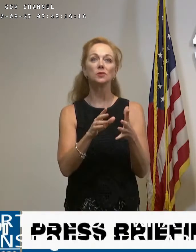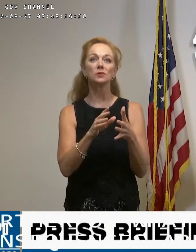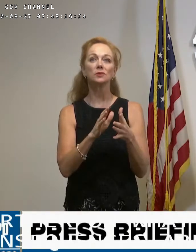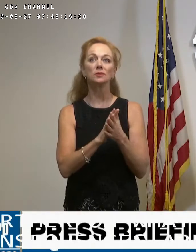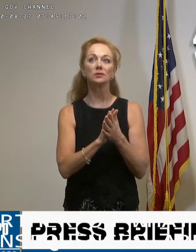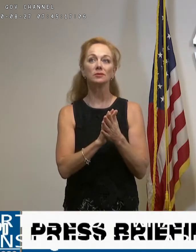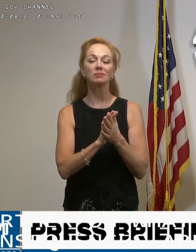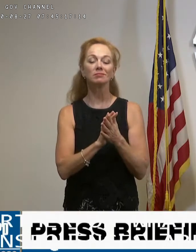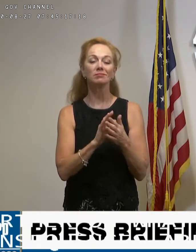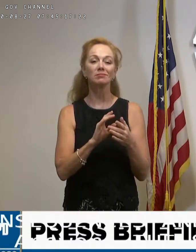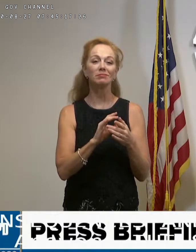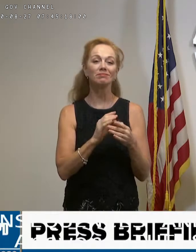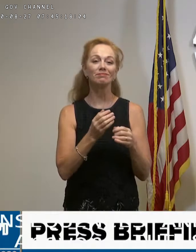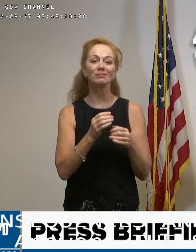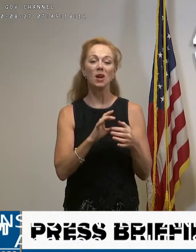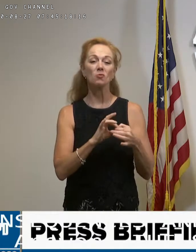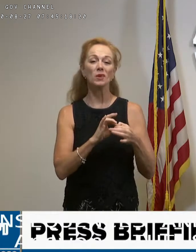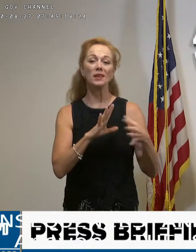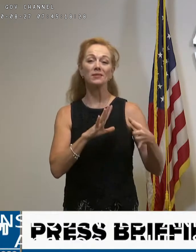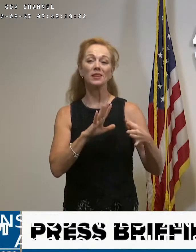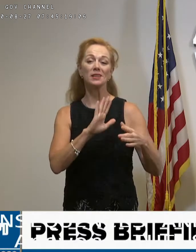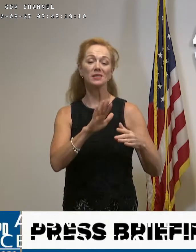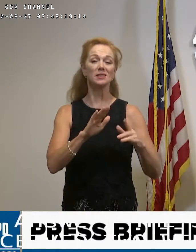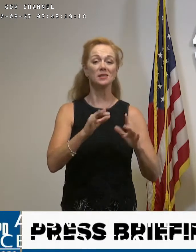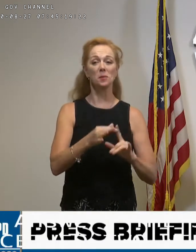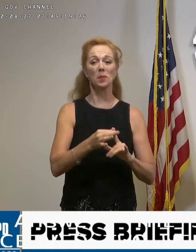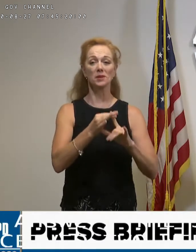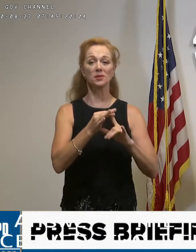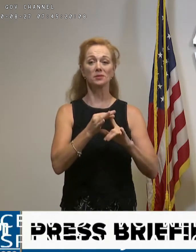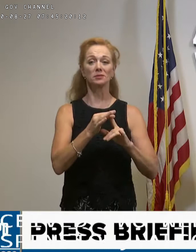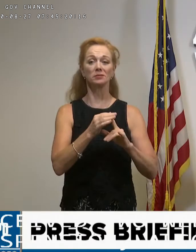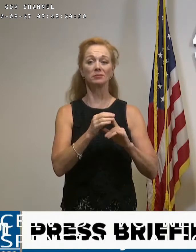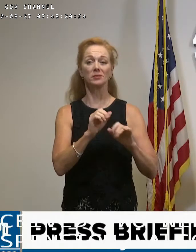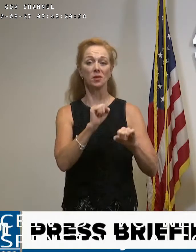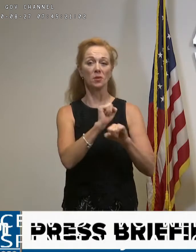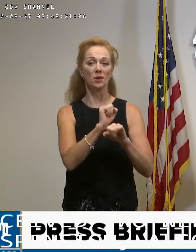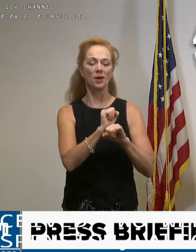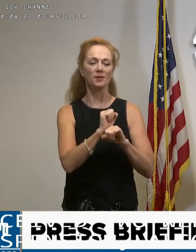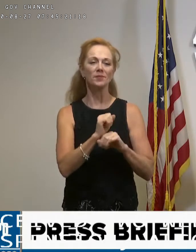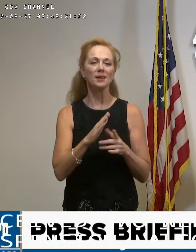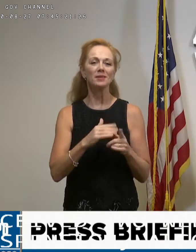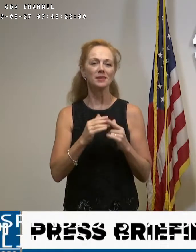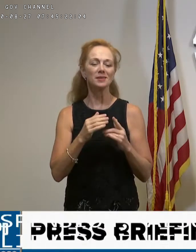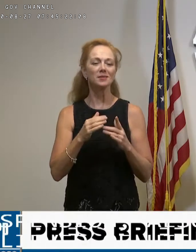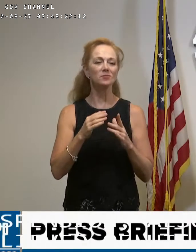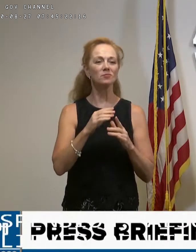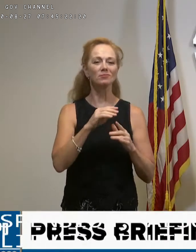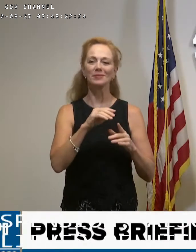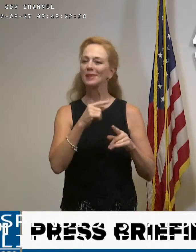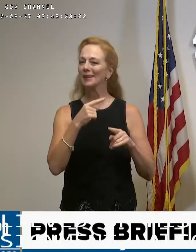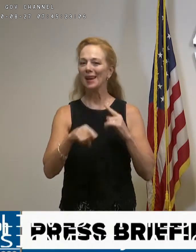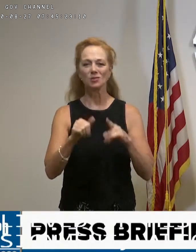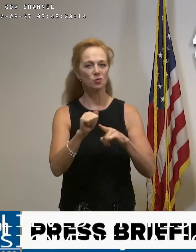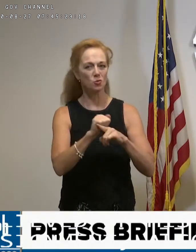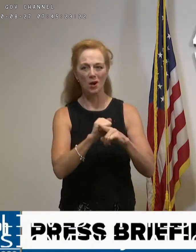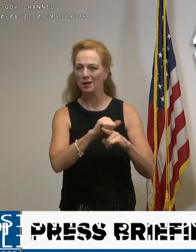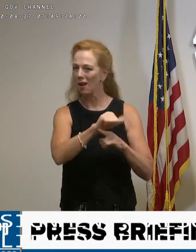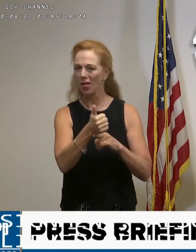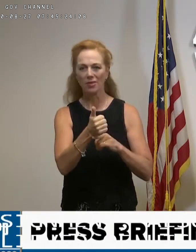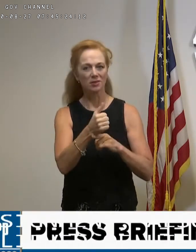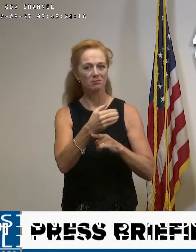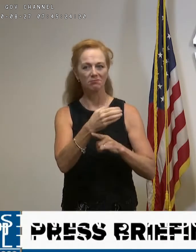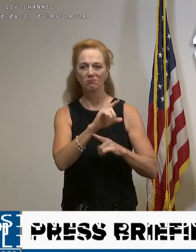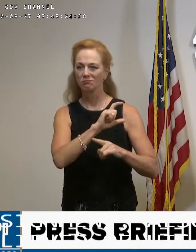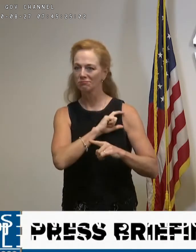his specialized assignment. Also has been relieved of his privileges to train, and also will